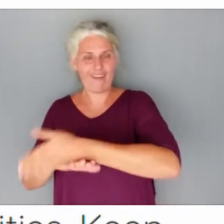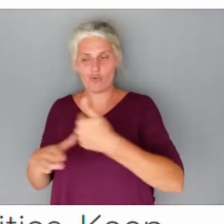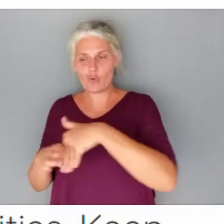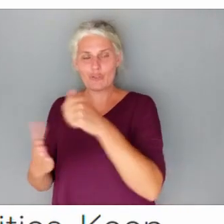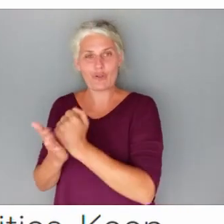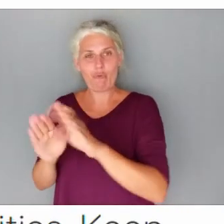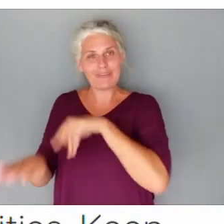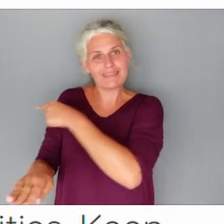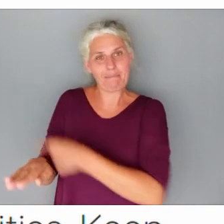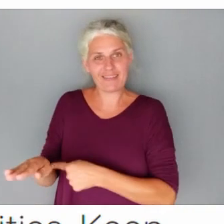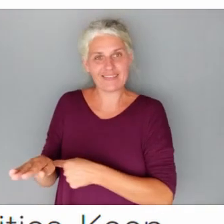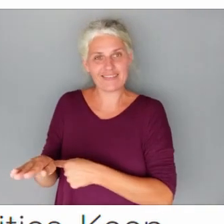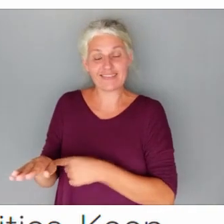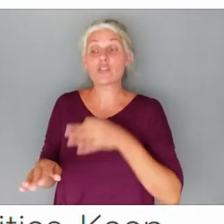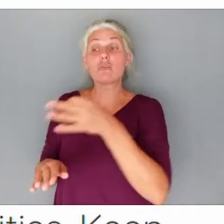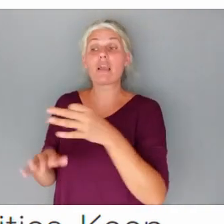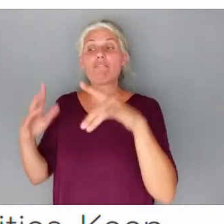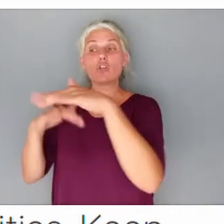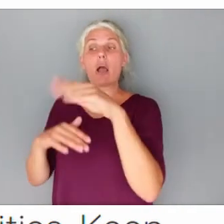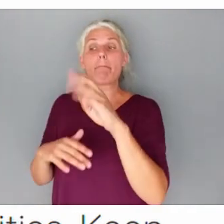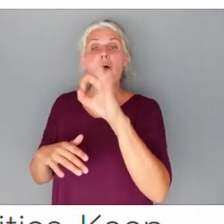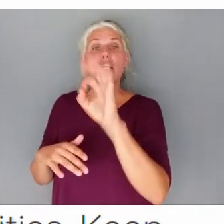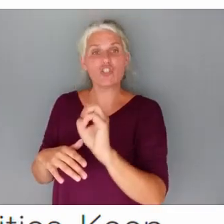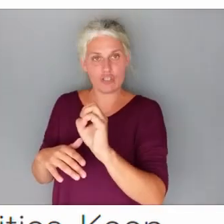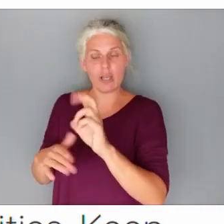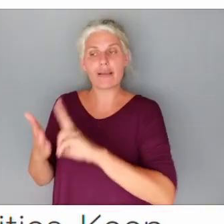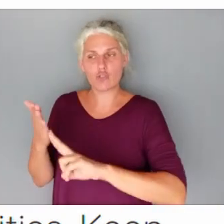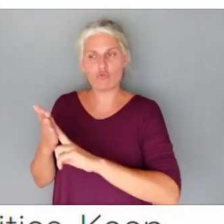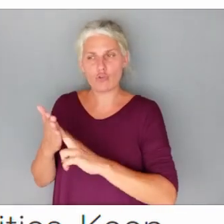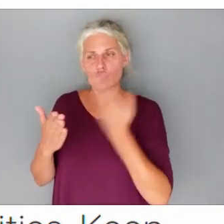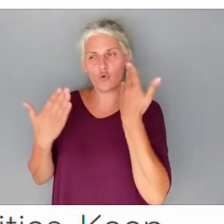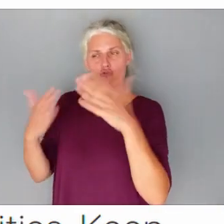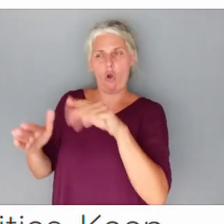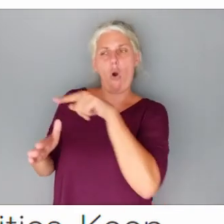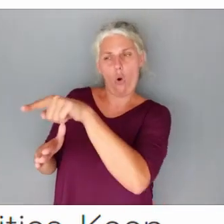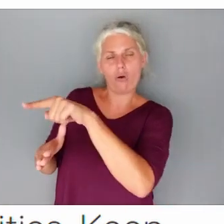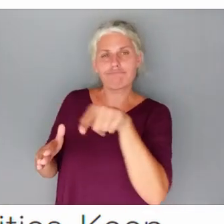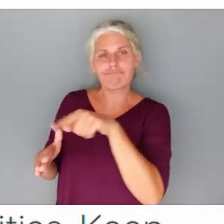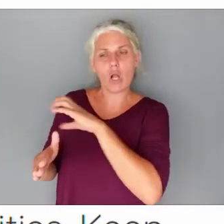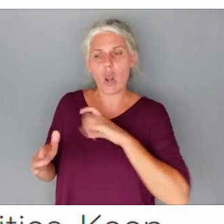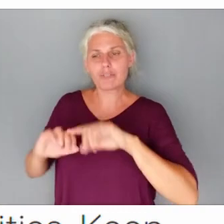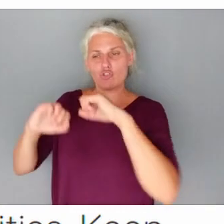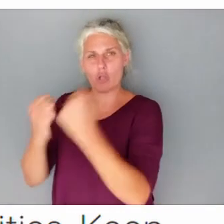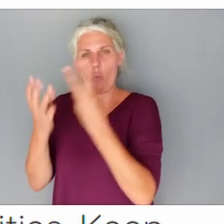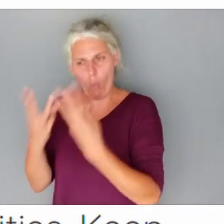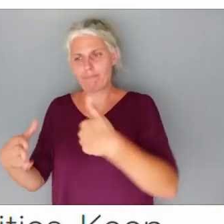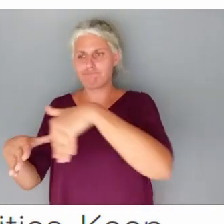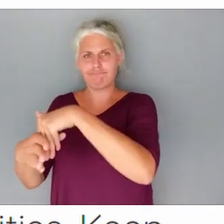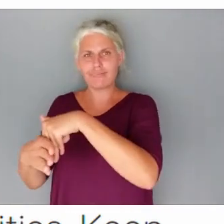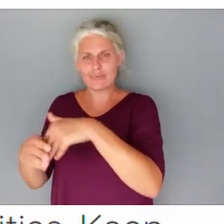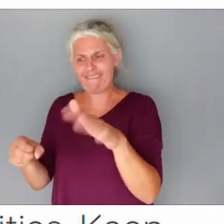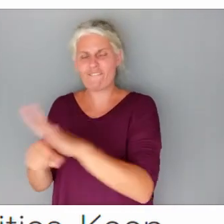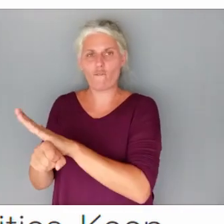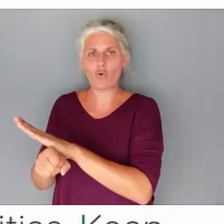be inclusive to potential new members with disabilities. Societies and clubs who achieve this will be eligible to book accessible spaces in the Disability